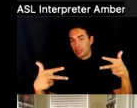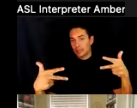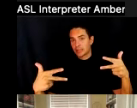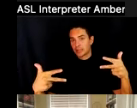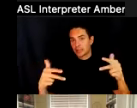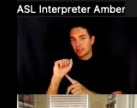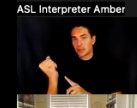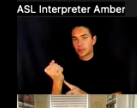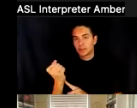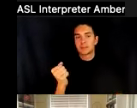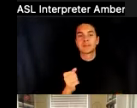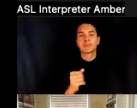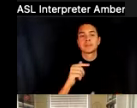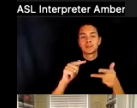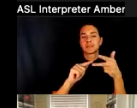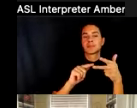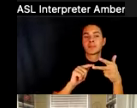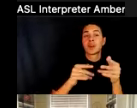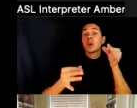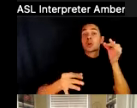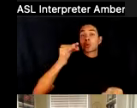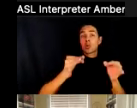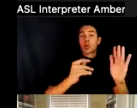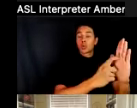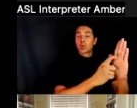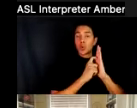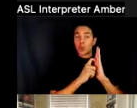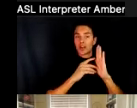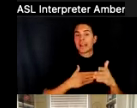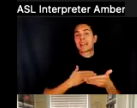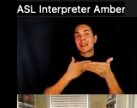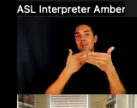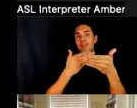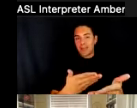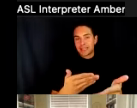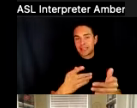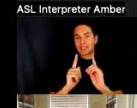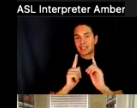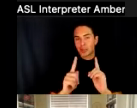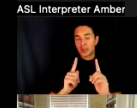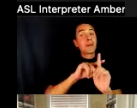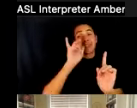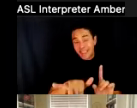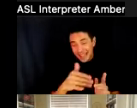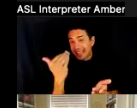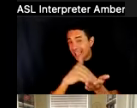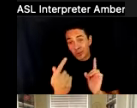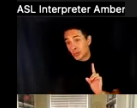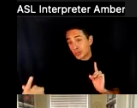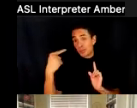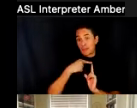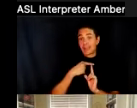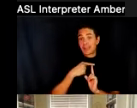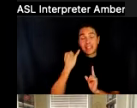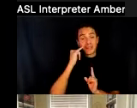and a court-ordered compelled disclosure. But again, that goes back to if you put